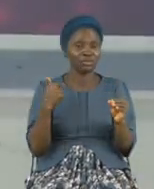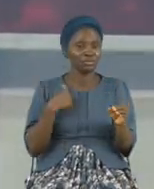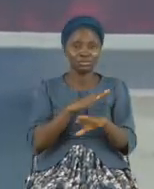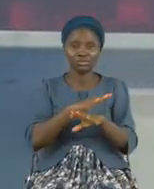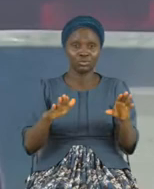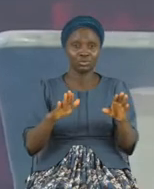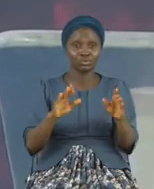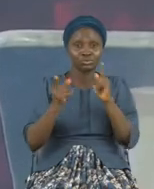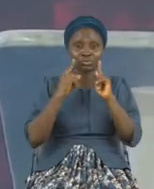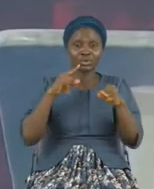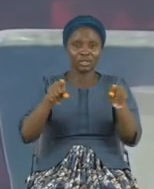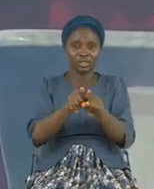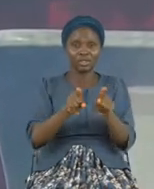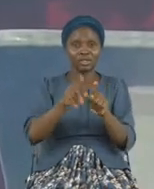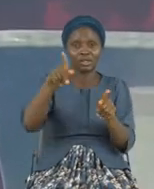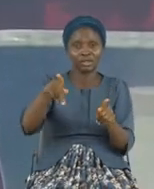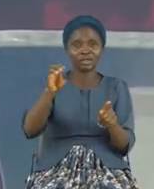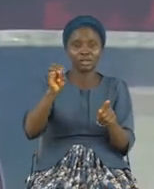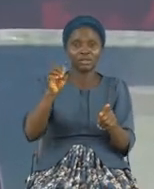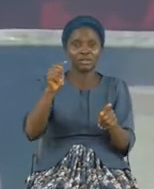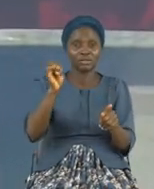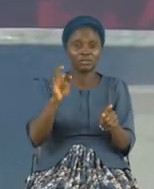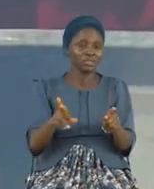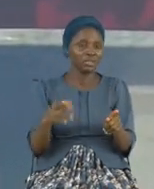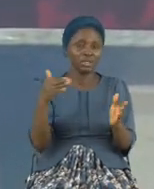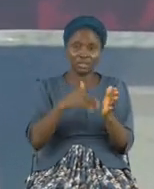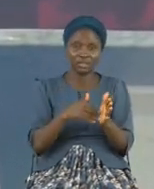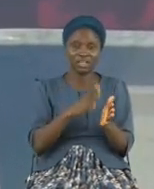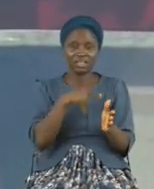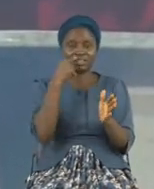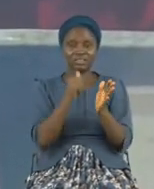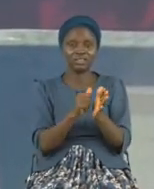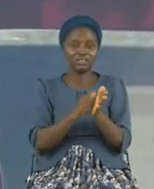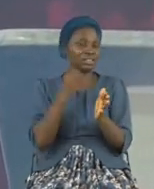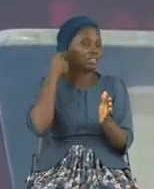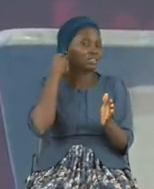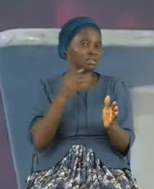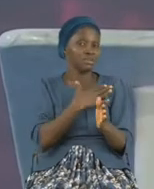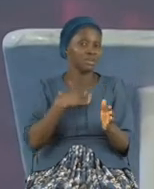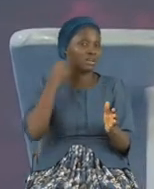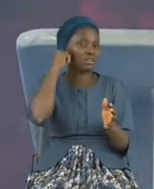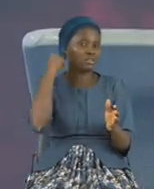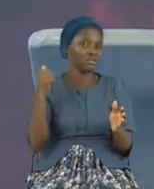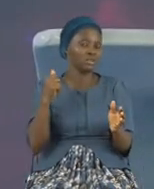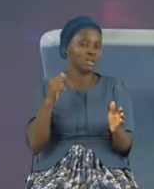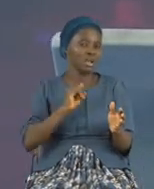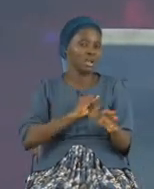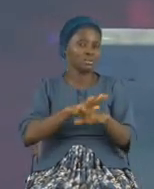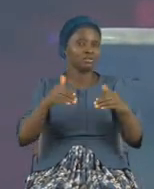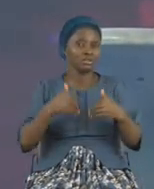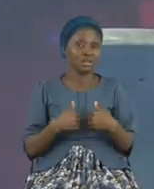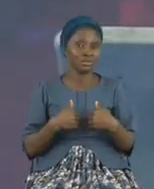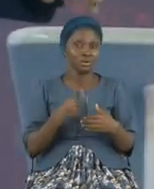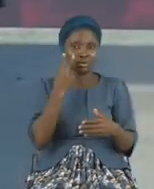say, silver and gold have I none. Look at the temple overlaid with